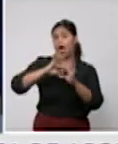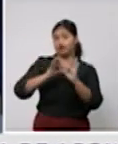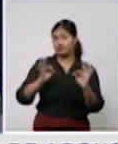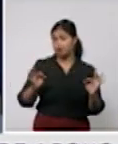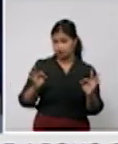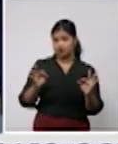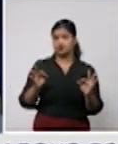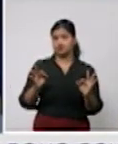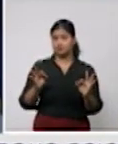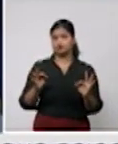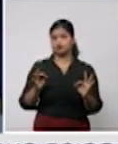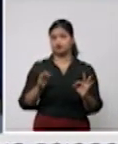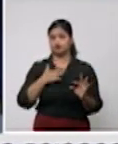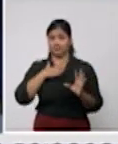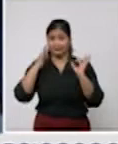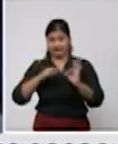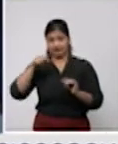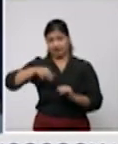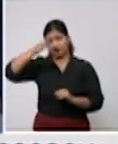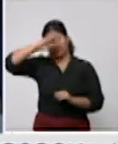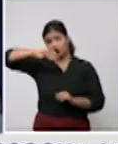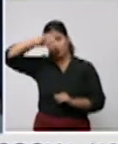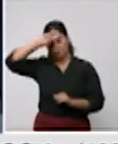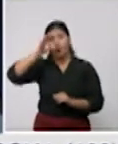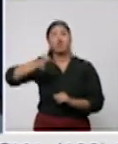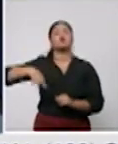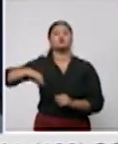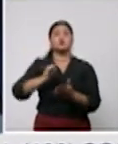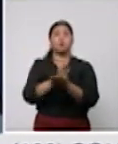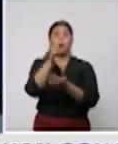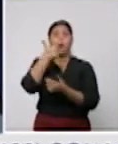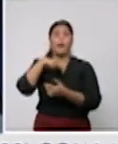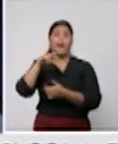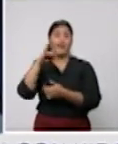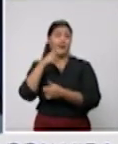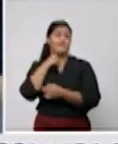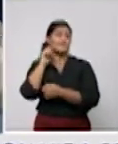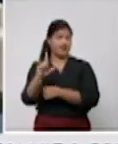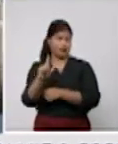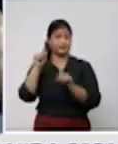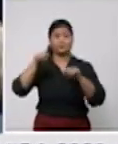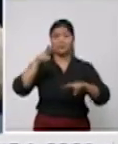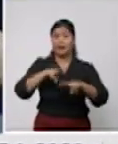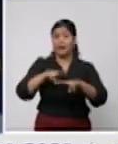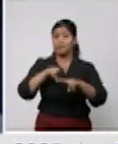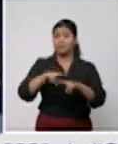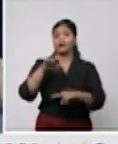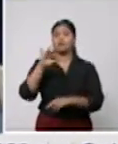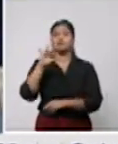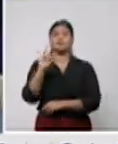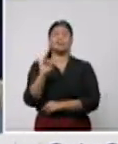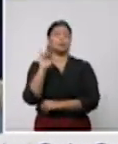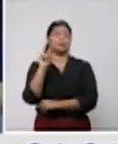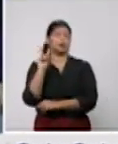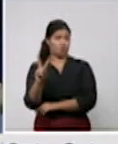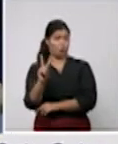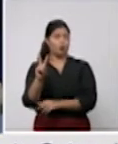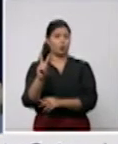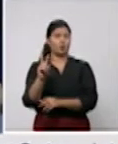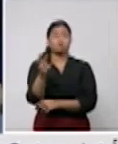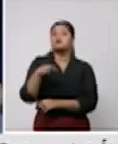the municipalities of Habana del Este, La Lisa, Marianao, 10 de